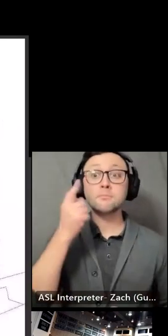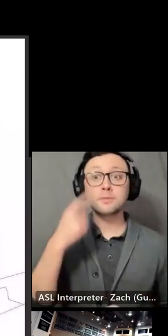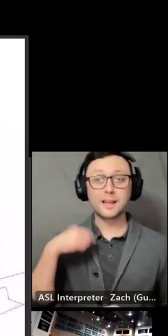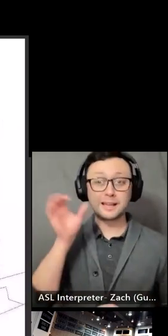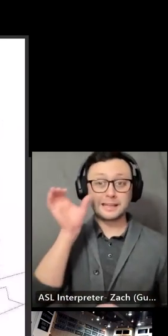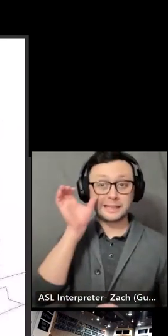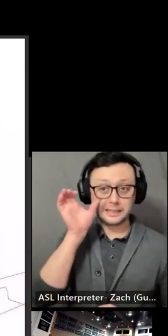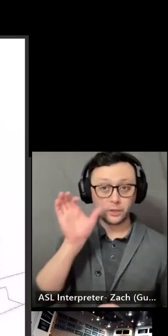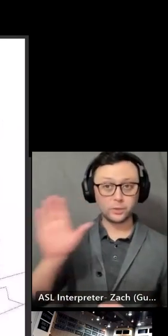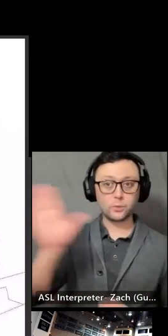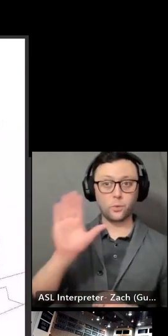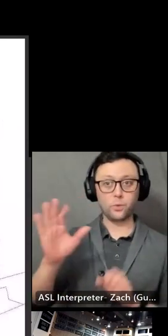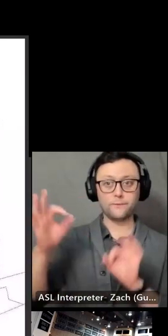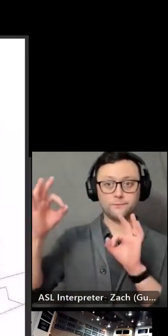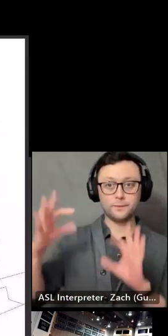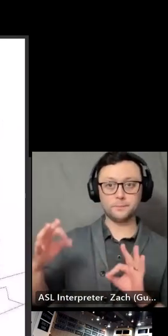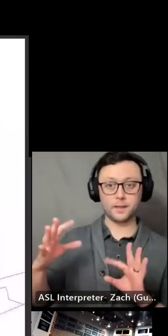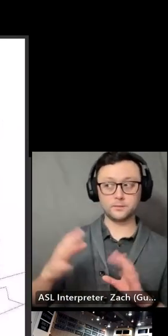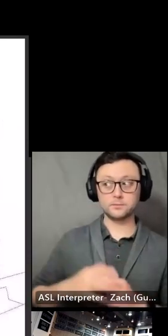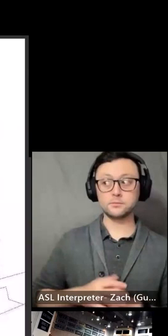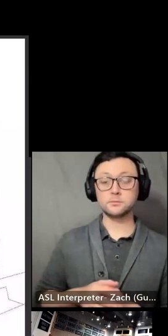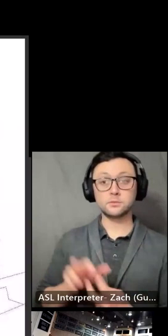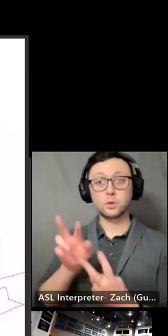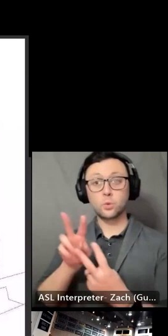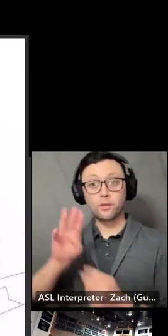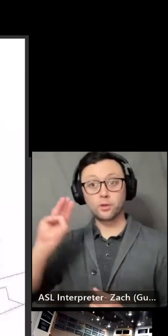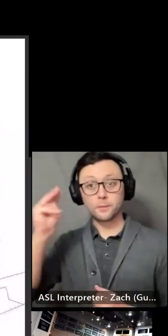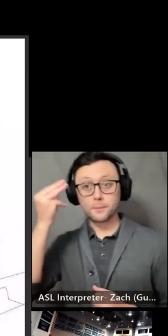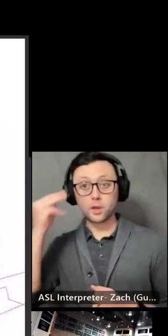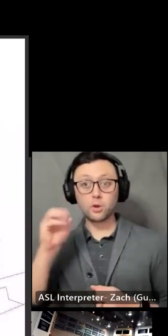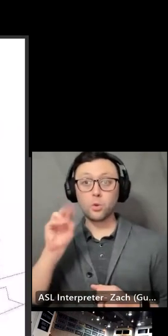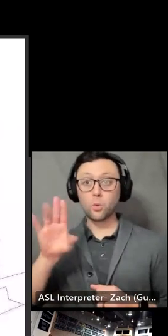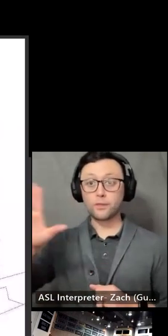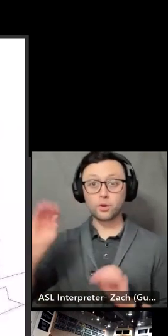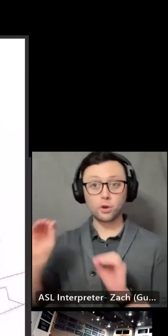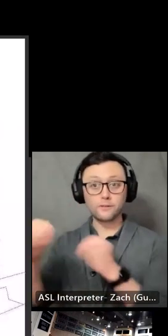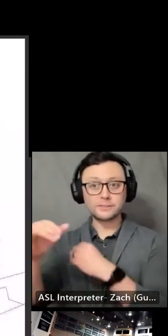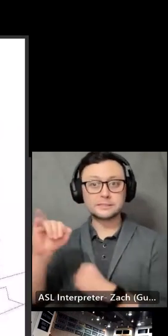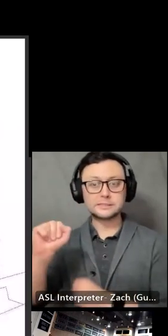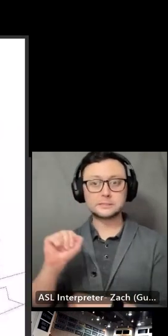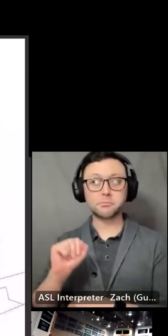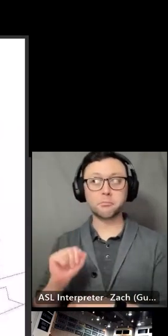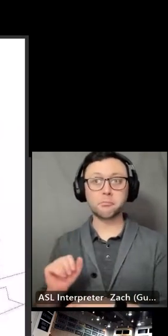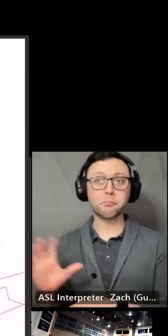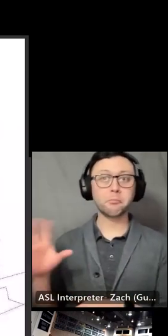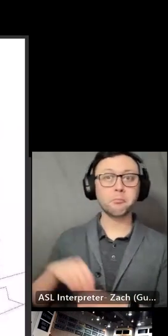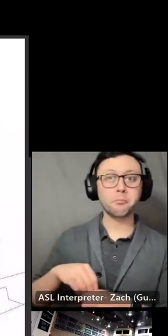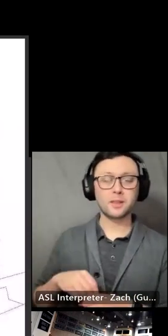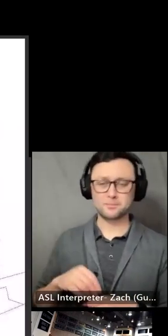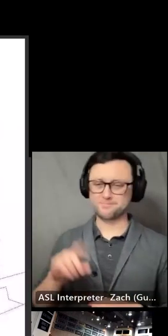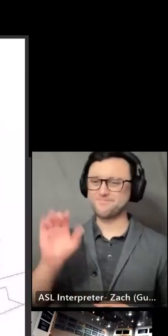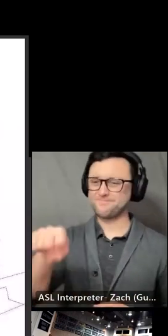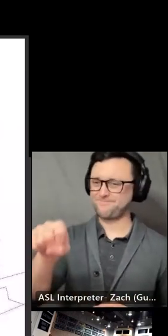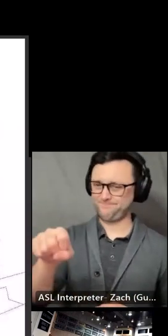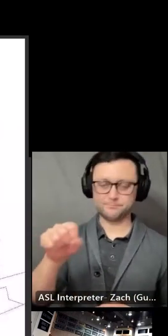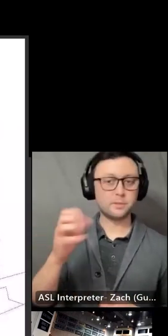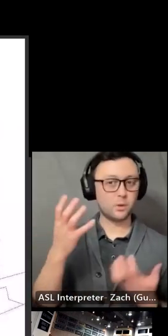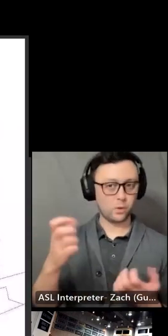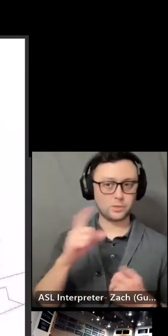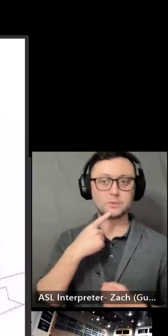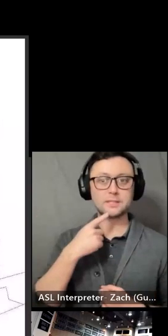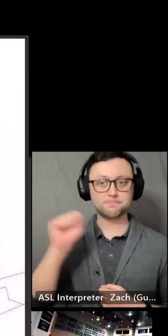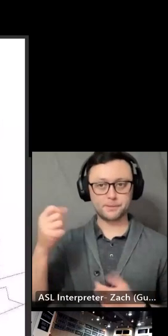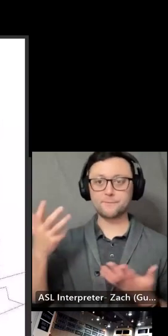feedback and the concern about whether or not the mayor or the mayor's office is really present in this process, but I do want to say that I have been